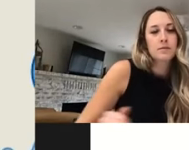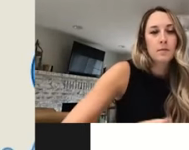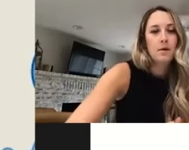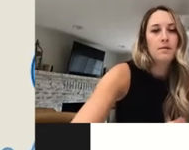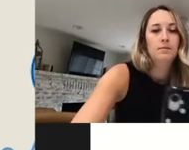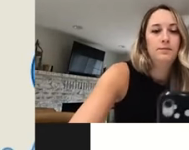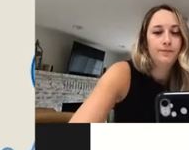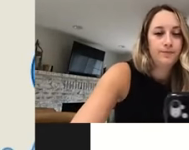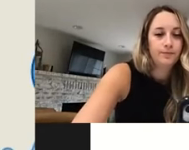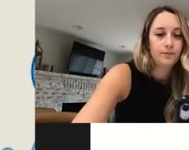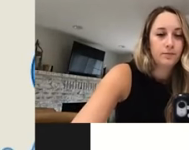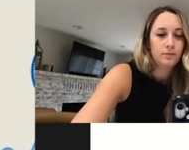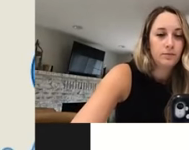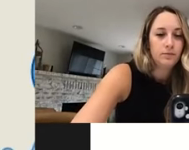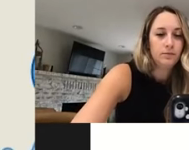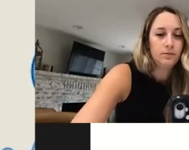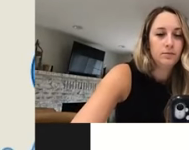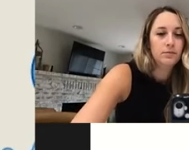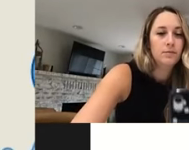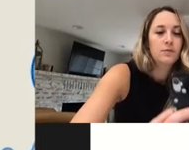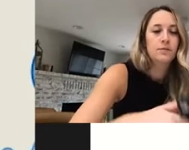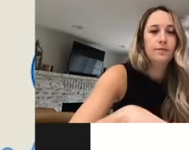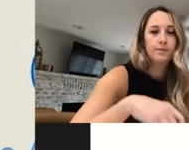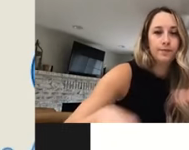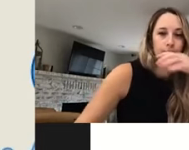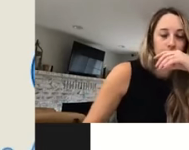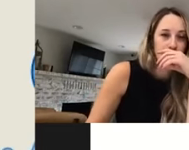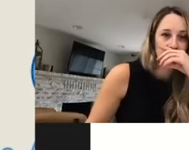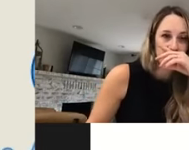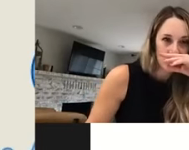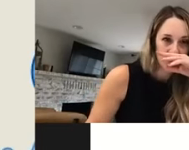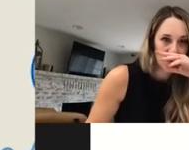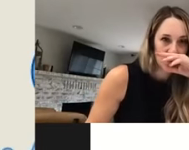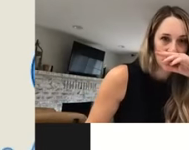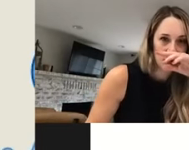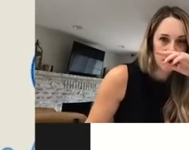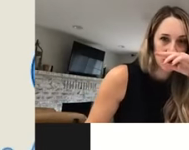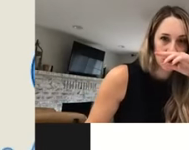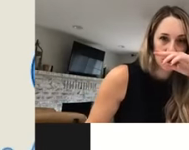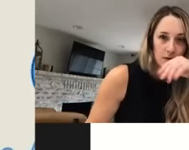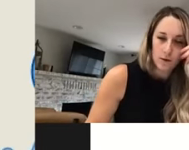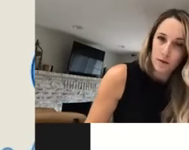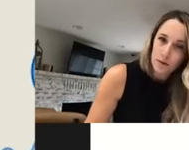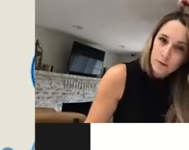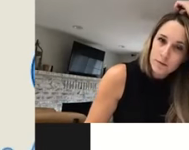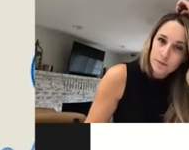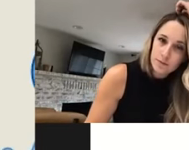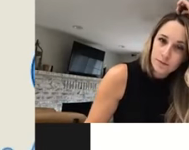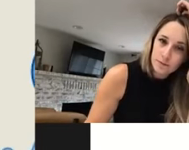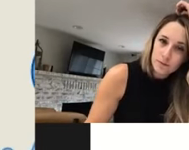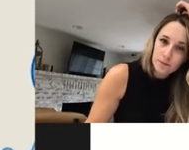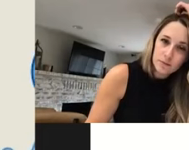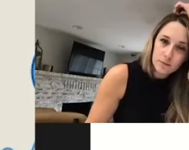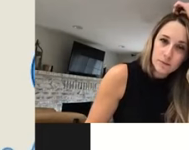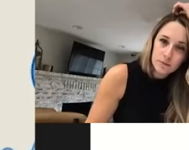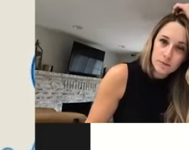Again, not just any transfer RNA can come in. It's got to have the correct anticodon, in this case, AGC,